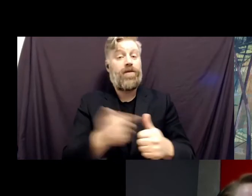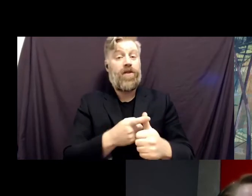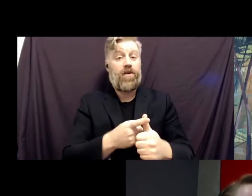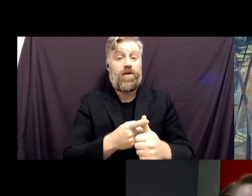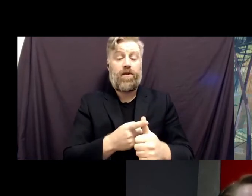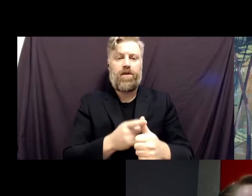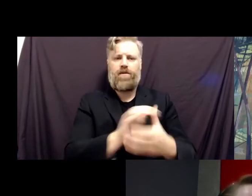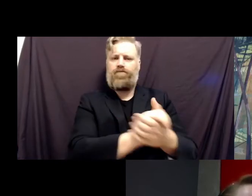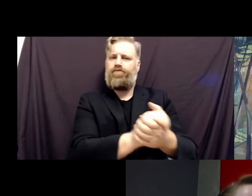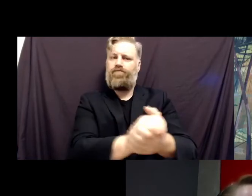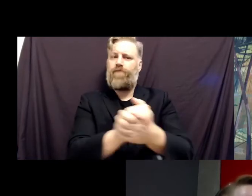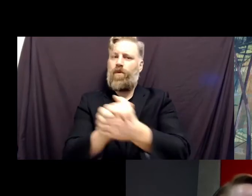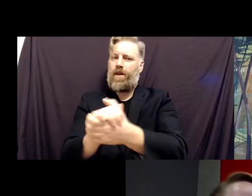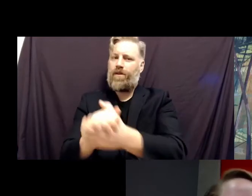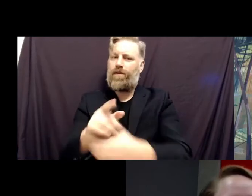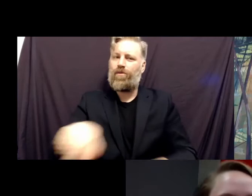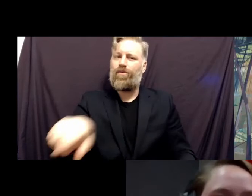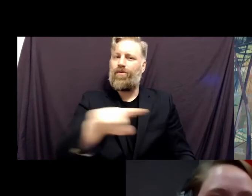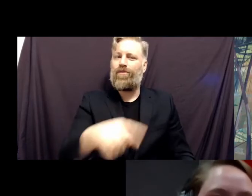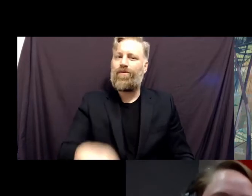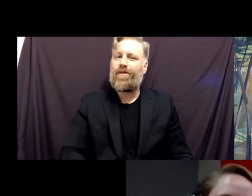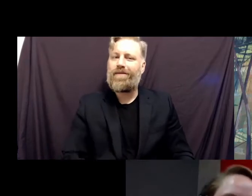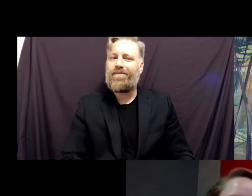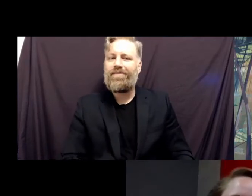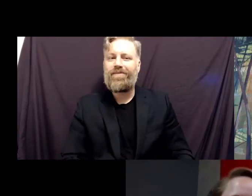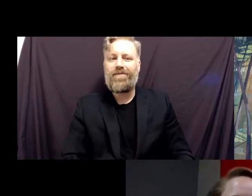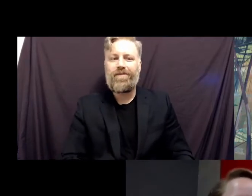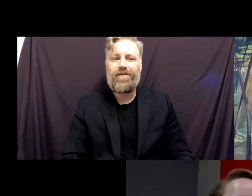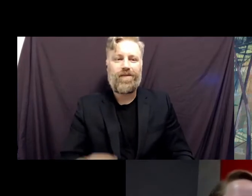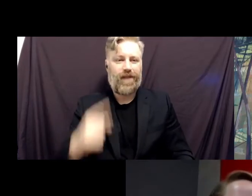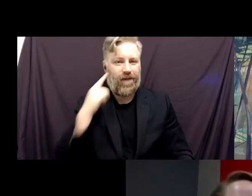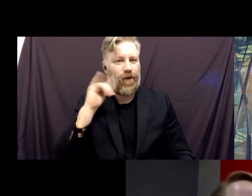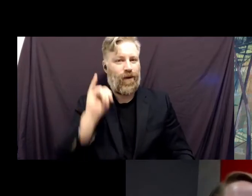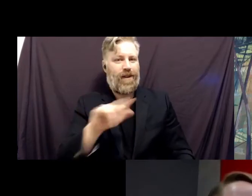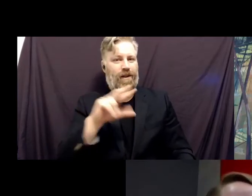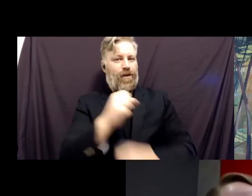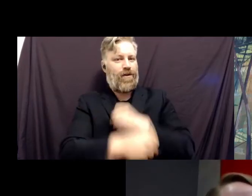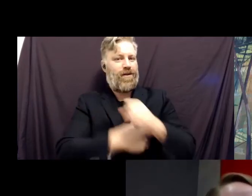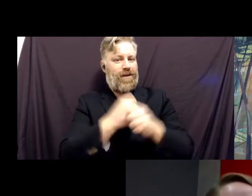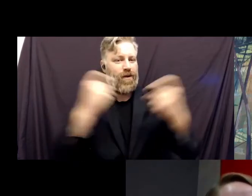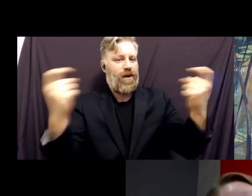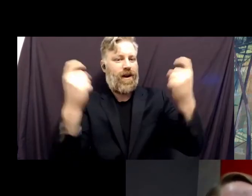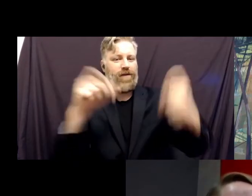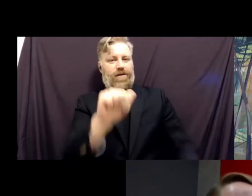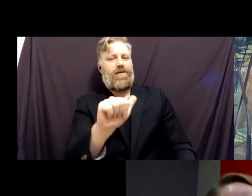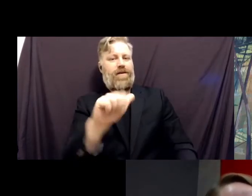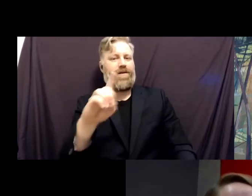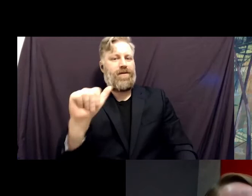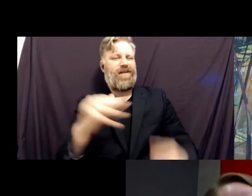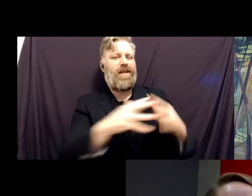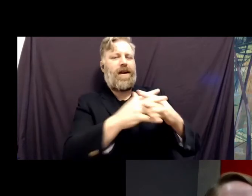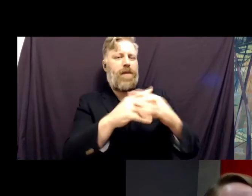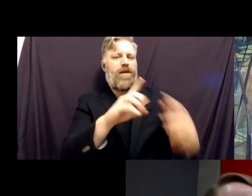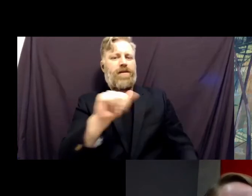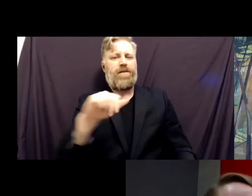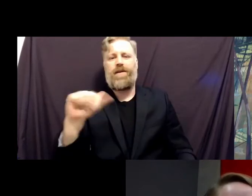you all on the 30th anniversary of the American Disability Act and